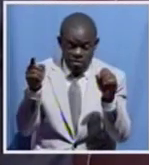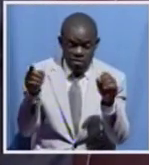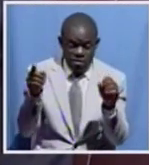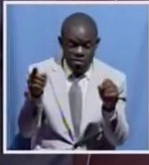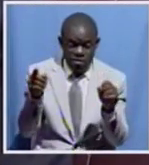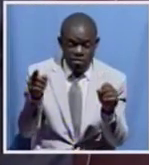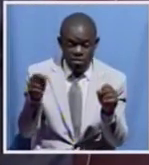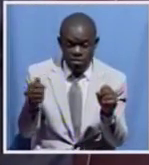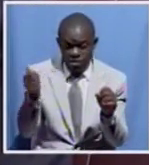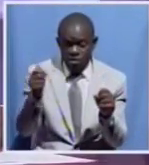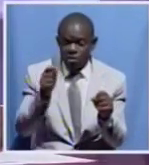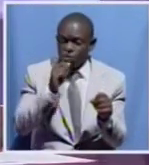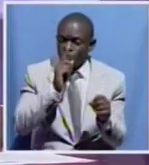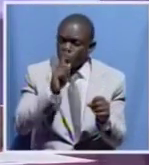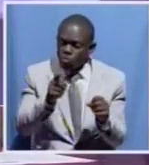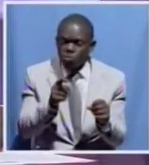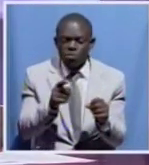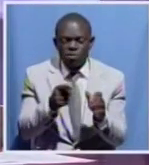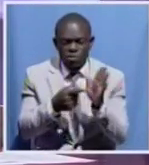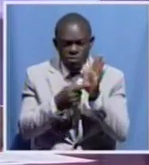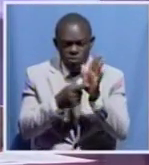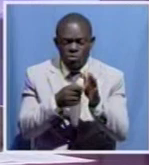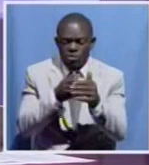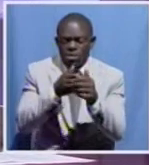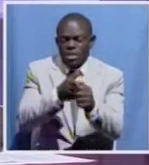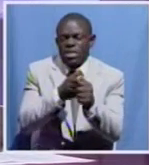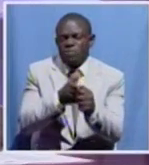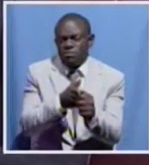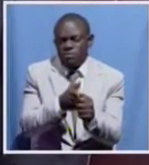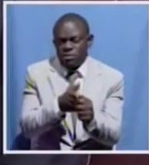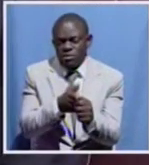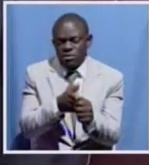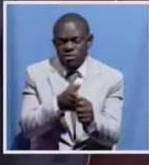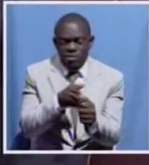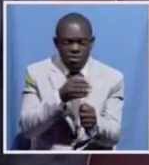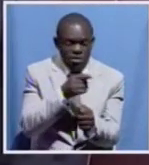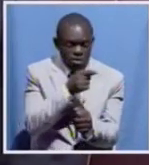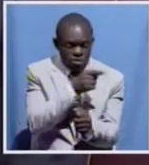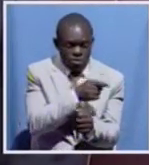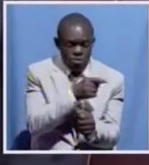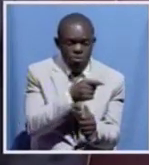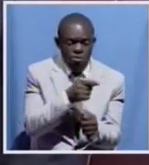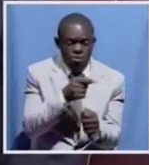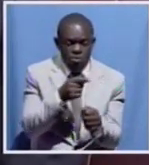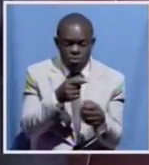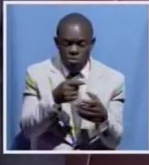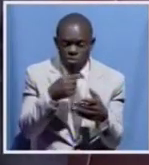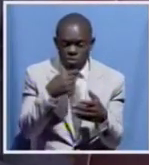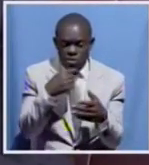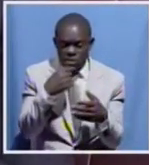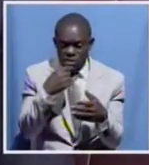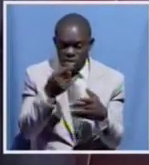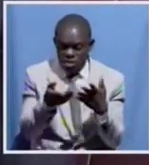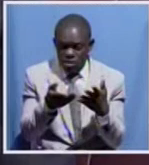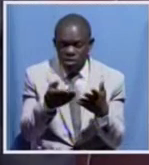real leadership and strength when he spoke about Zambia being a really